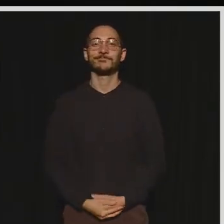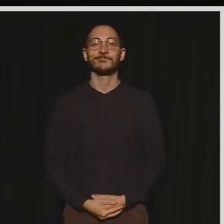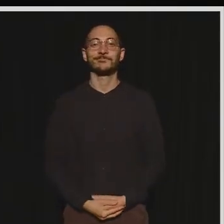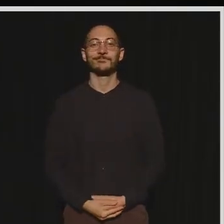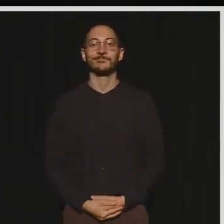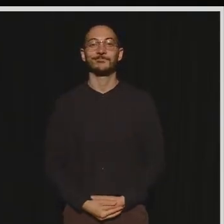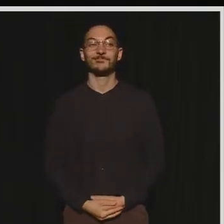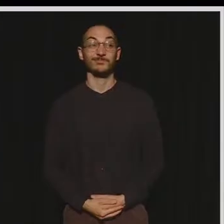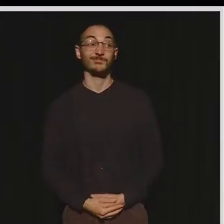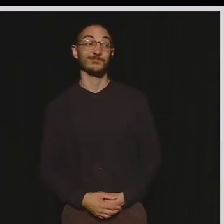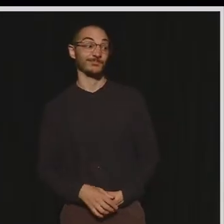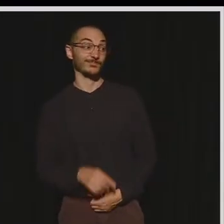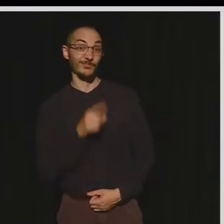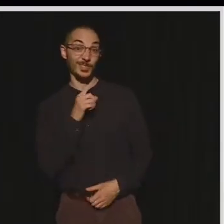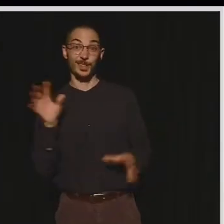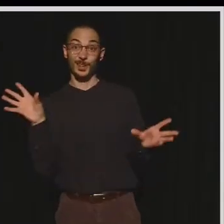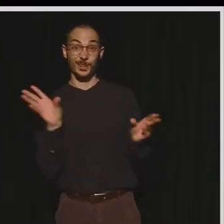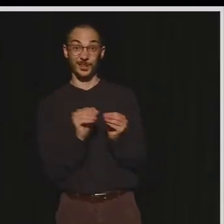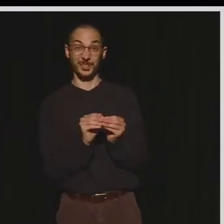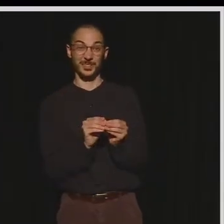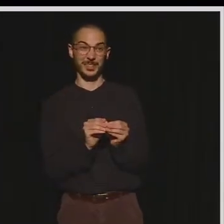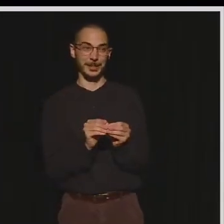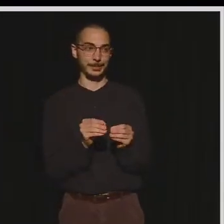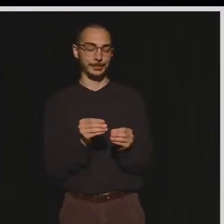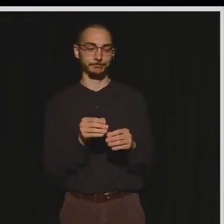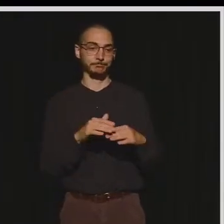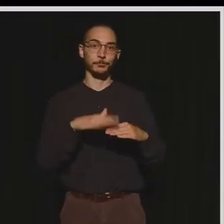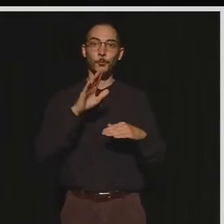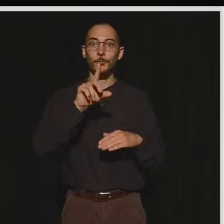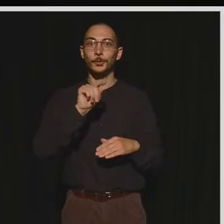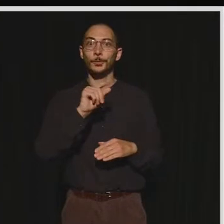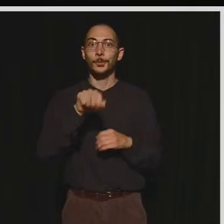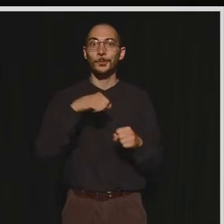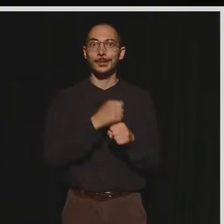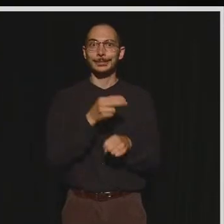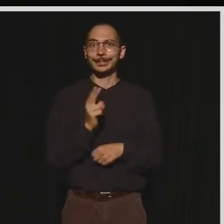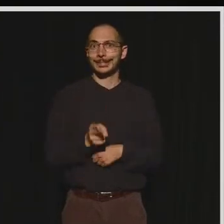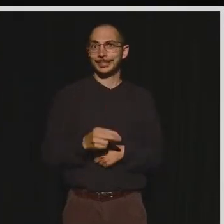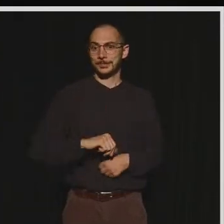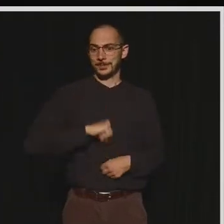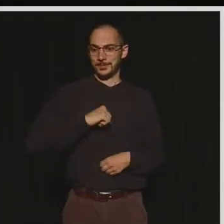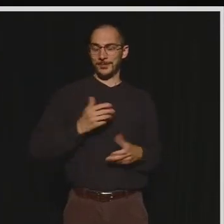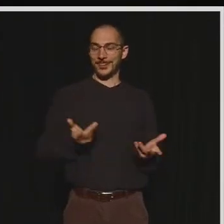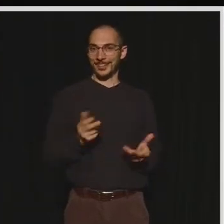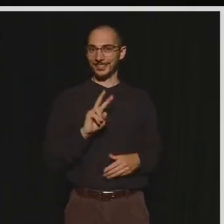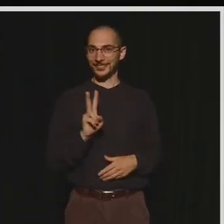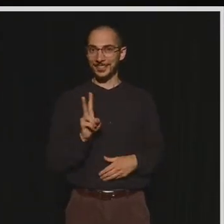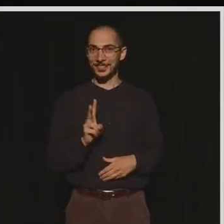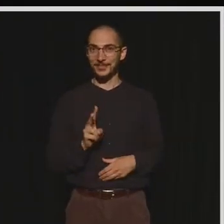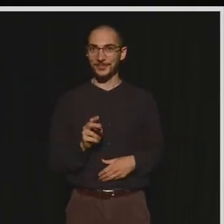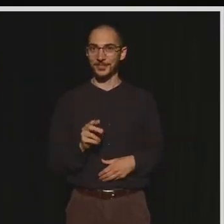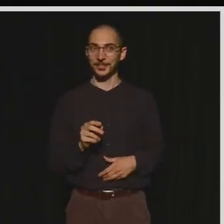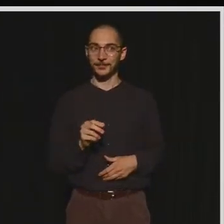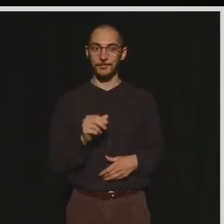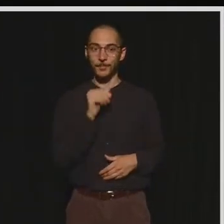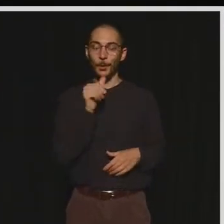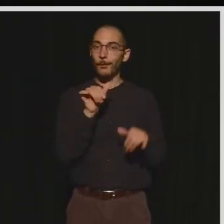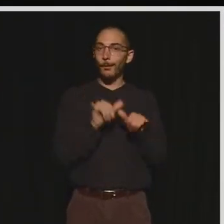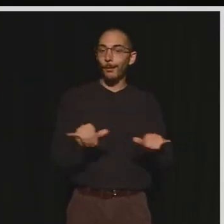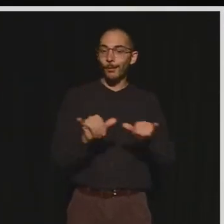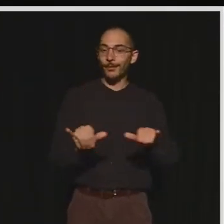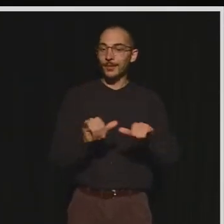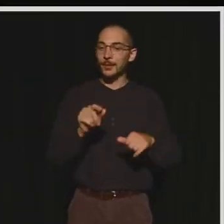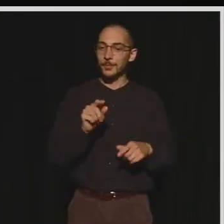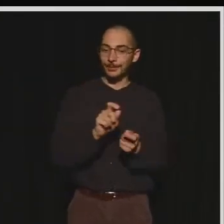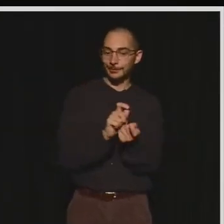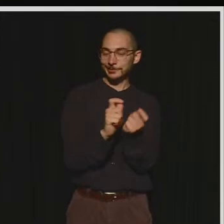mentioned, this idea of Pride being very sort of cis, white, gay